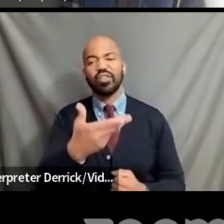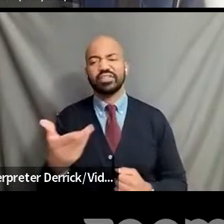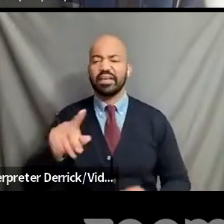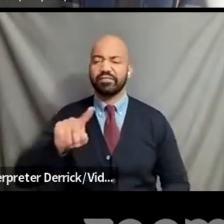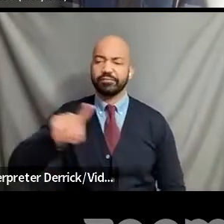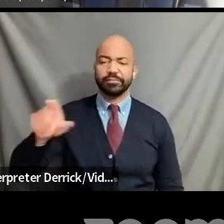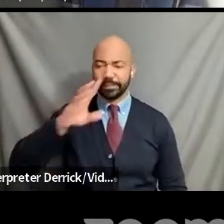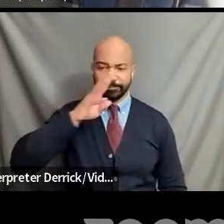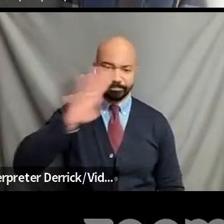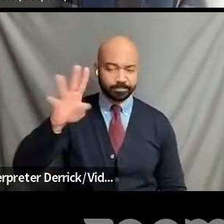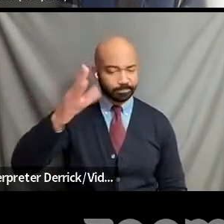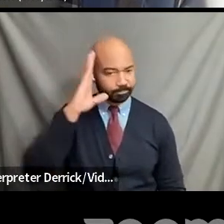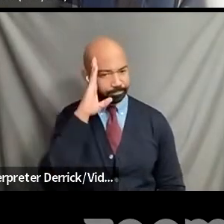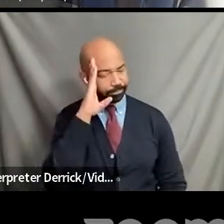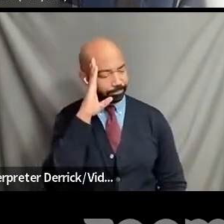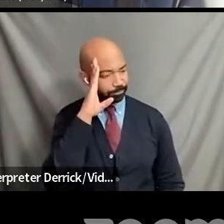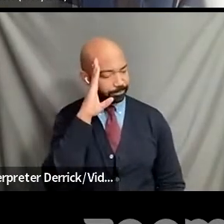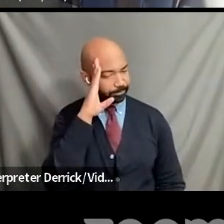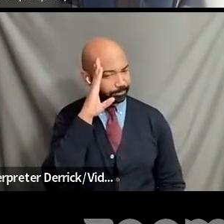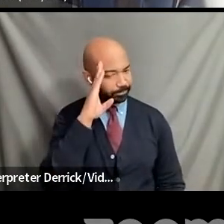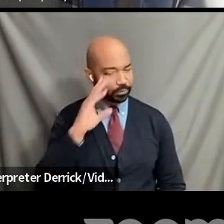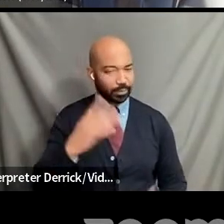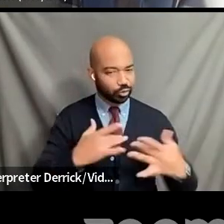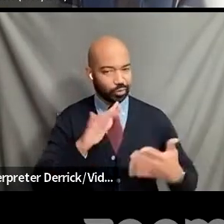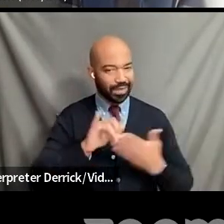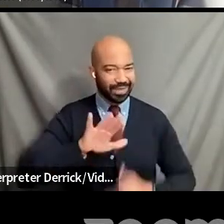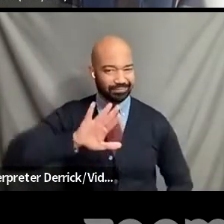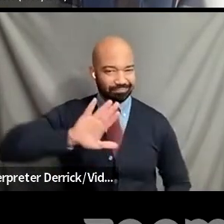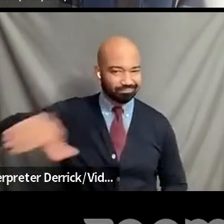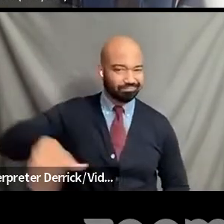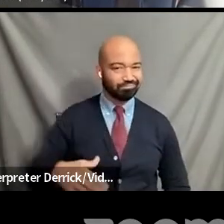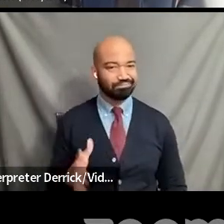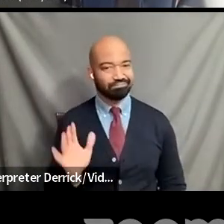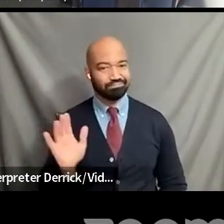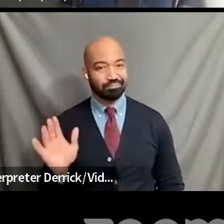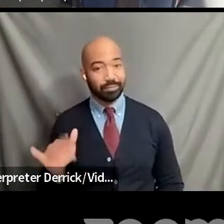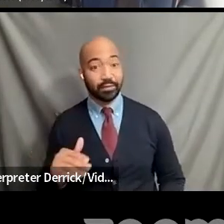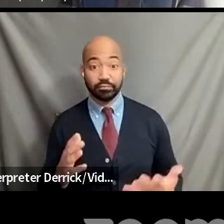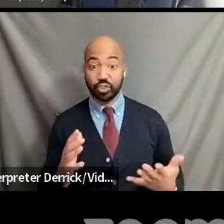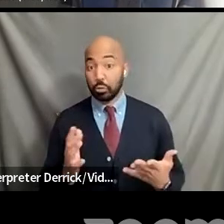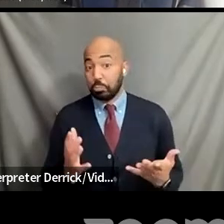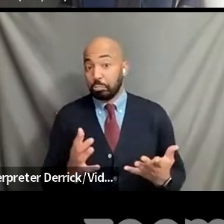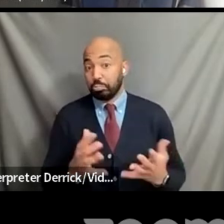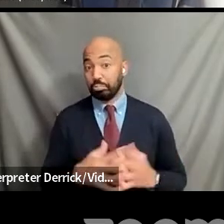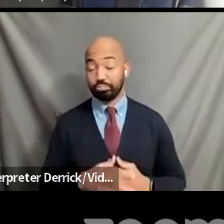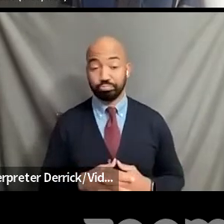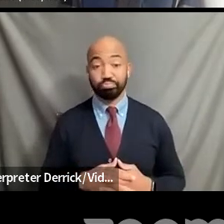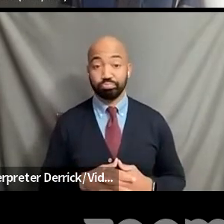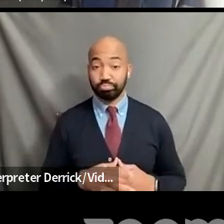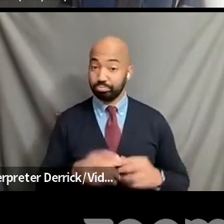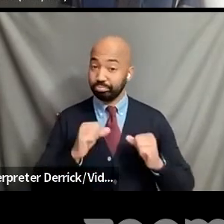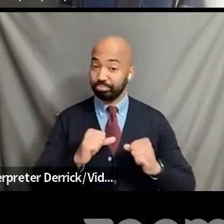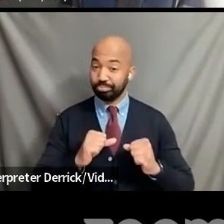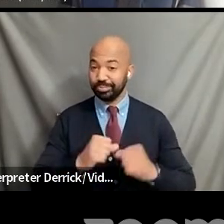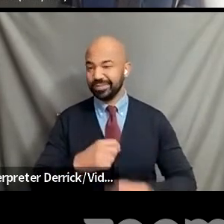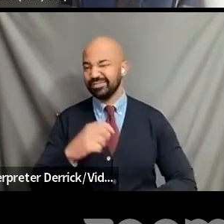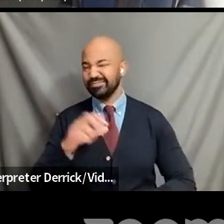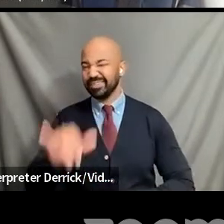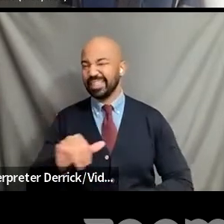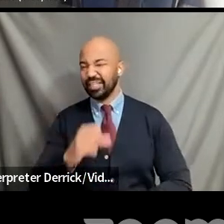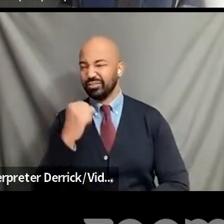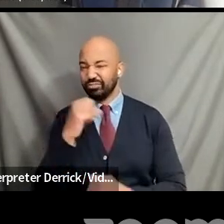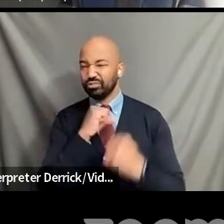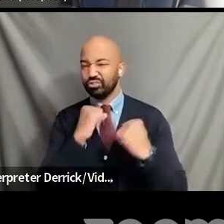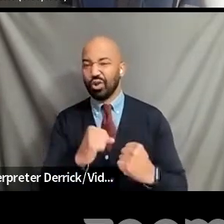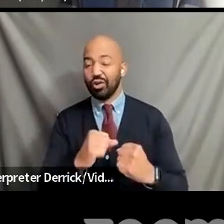it. So that's all I got to say on that. Stay strong out there, and make sure you have support